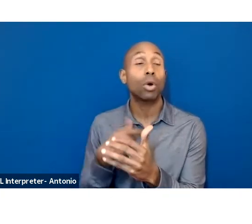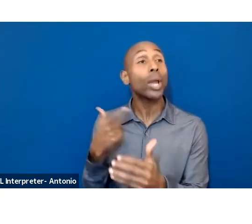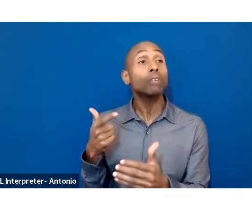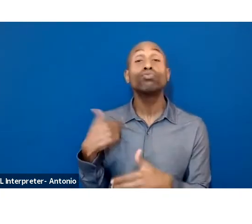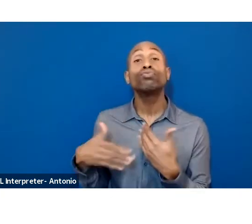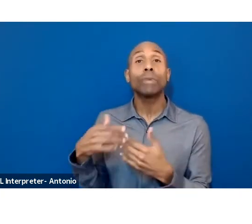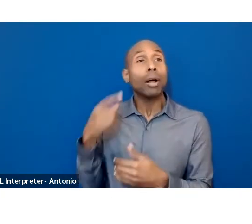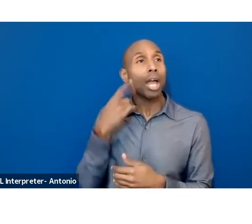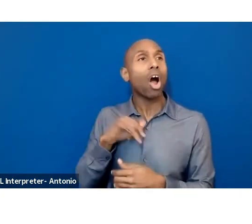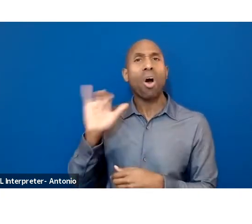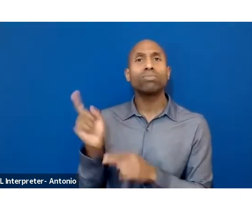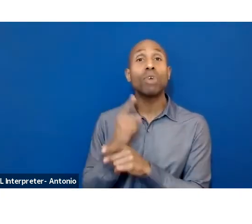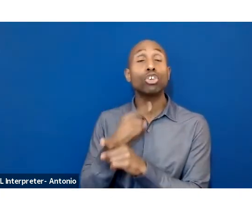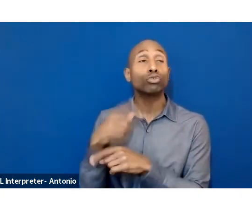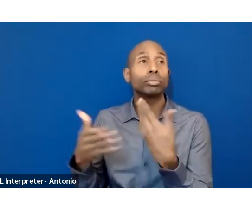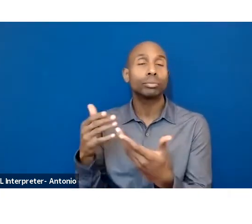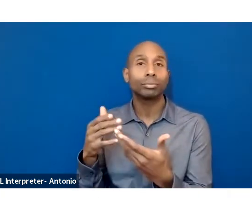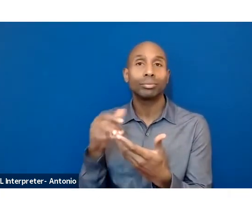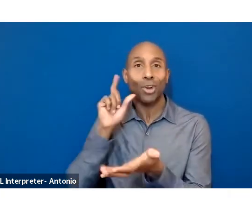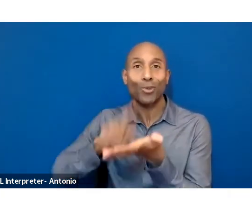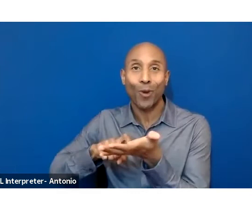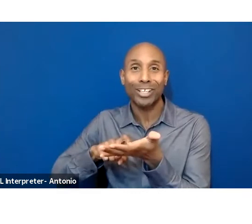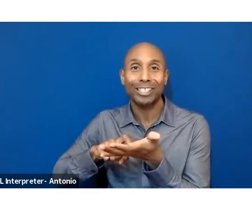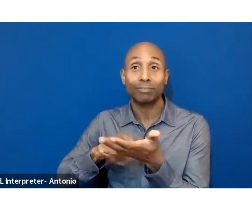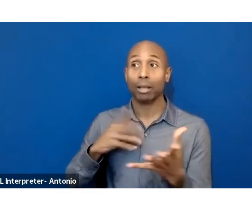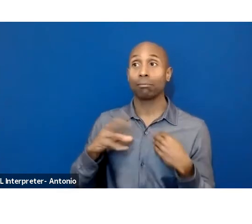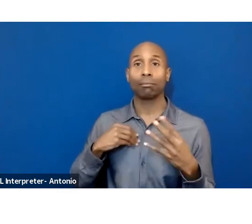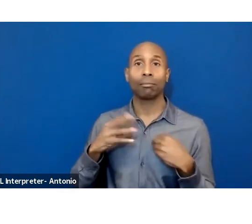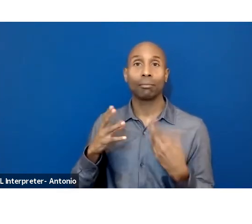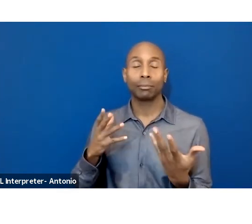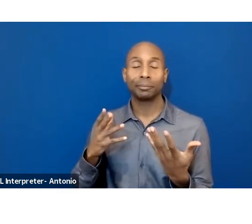And what I said earlier about the racist design is that